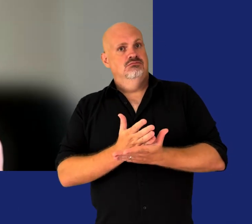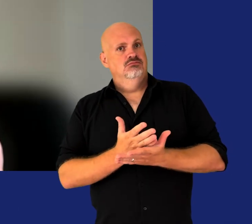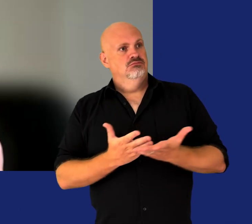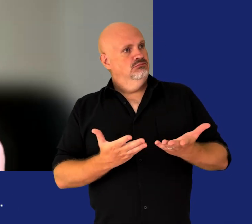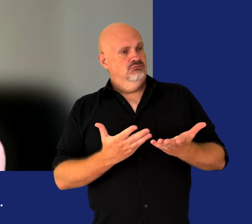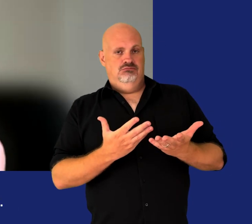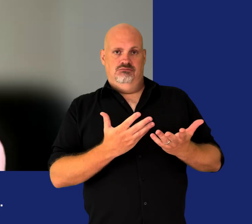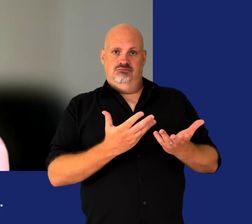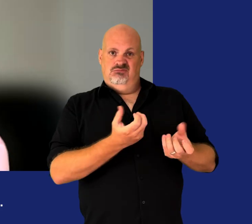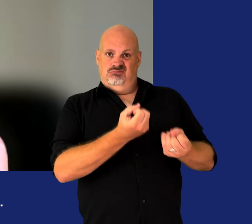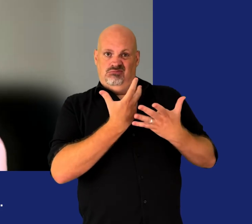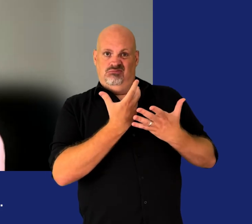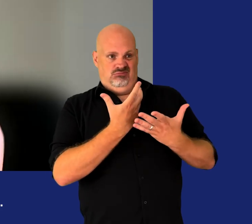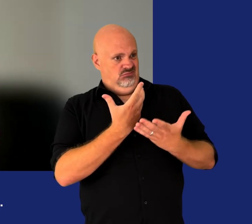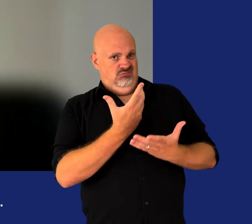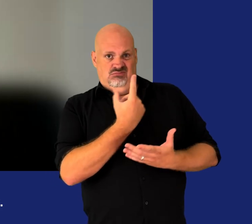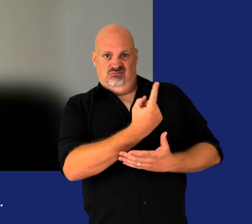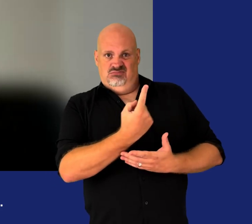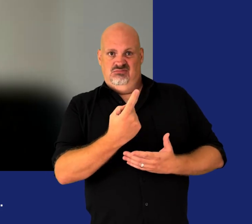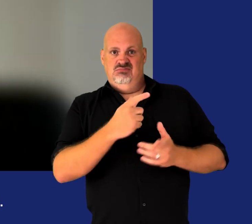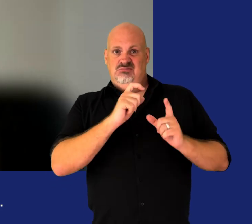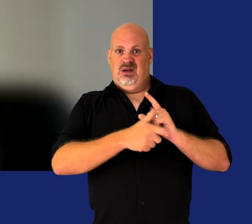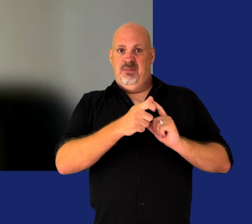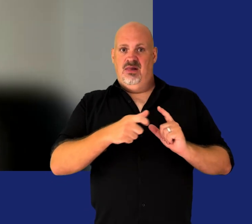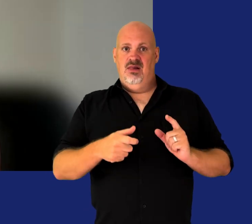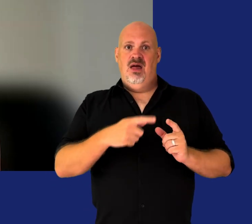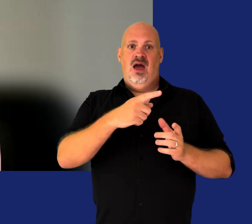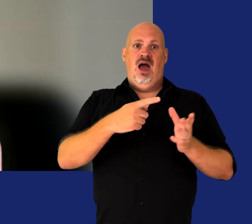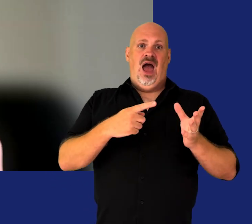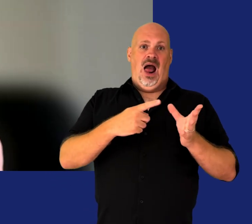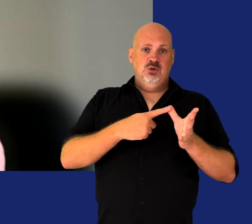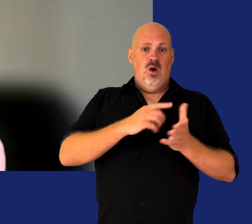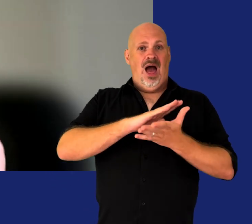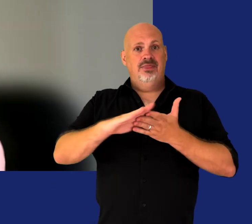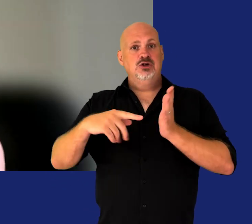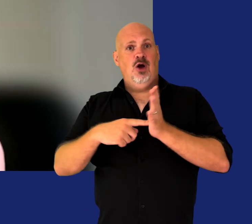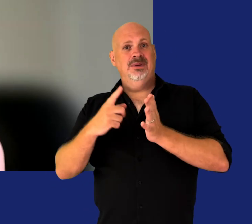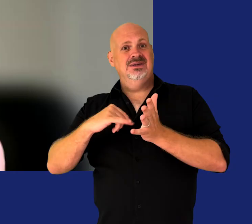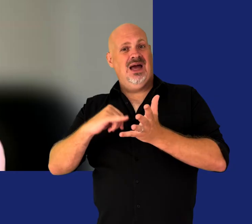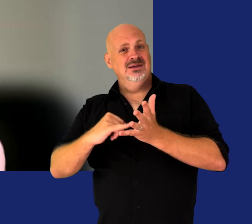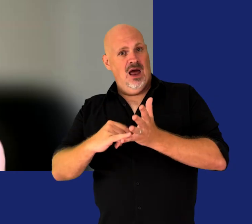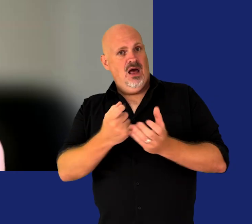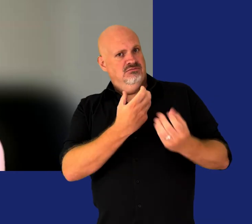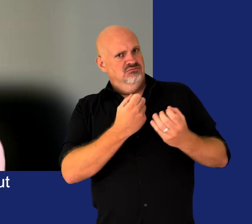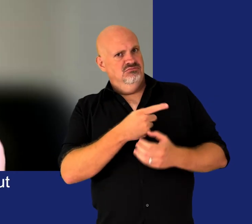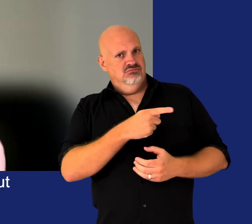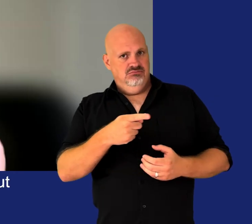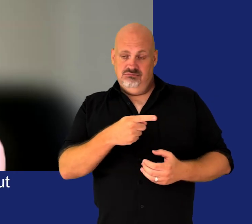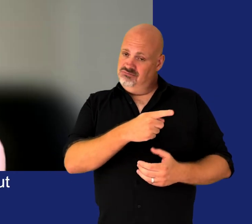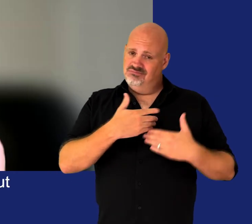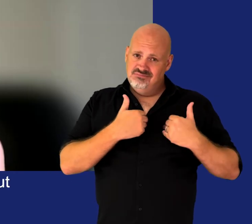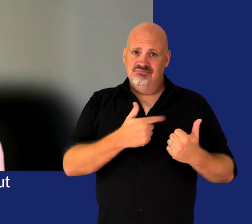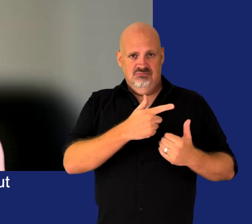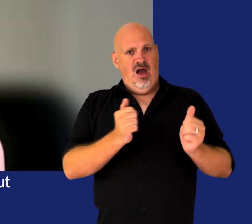to life through the experience of 4 of our research participants. So we have Aldona, Heather, Thomas and Santana who have